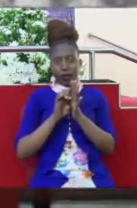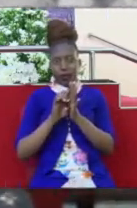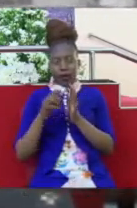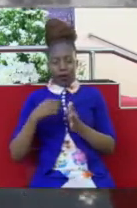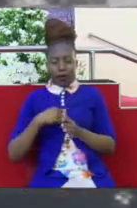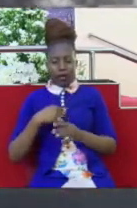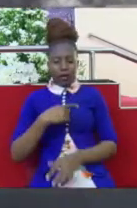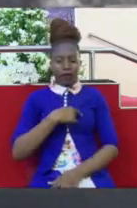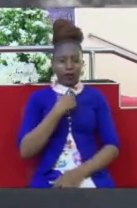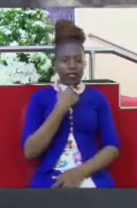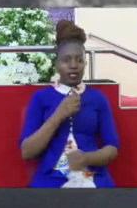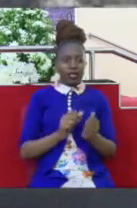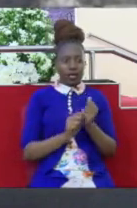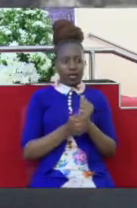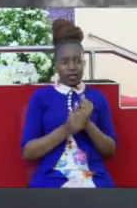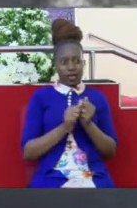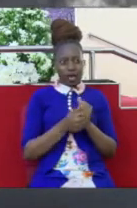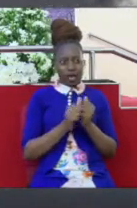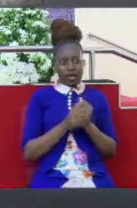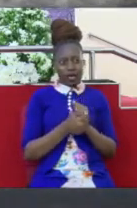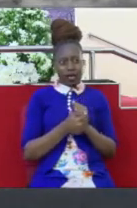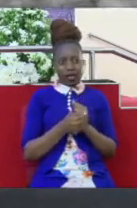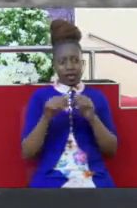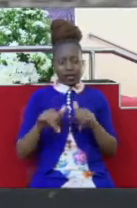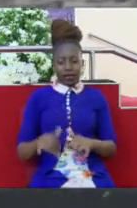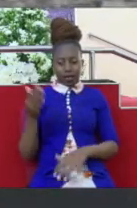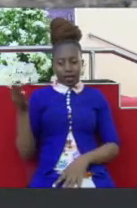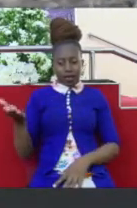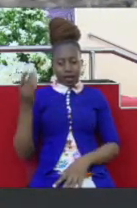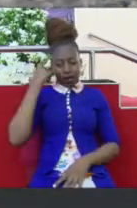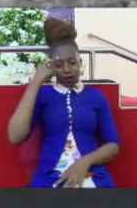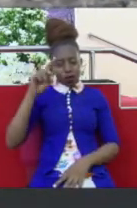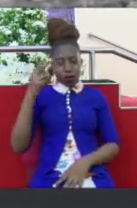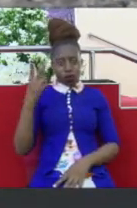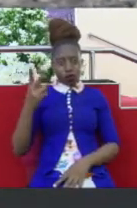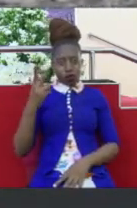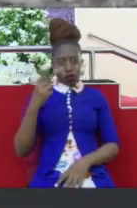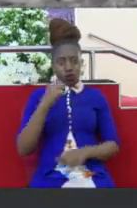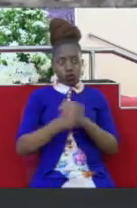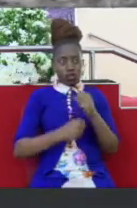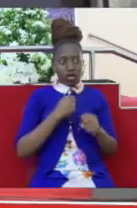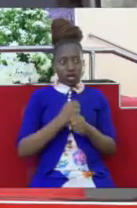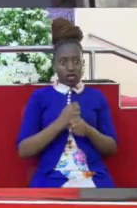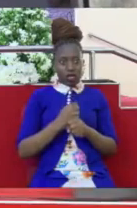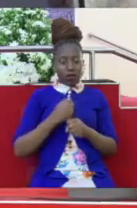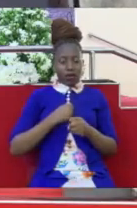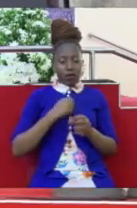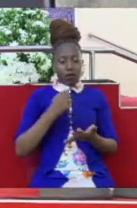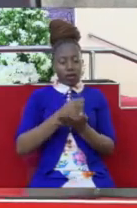Kitale. Rhonda and I lived there for 2 years. Tuliishi pale miaka miwili. And I was there to try to help build a hospital. Alikuwa akisaidia kujenga